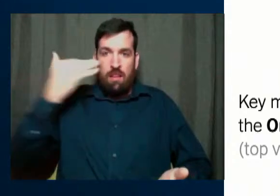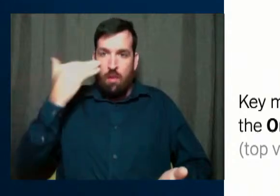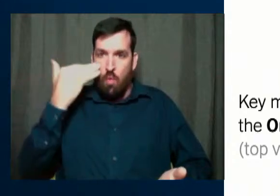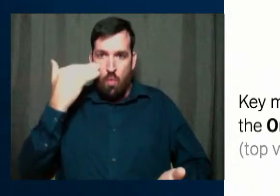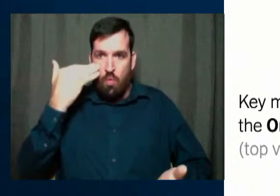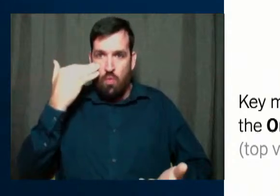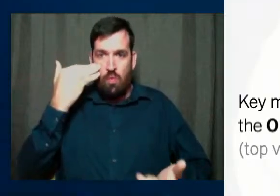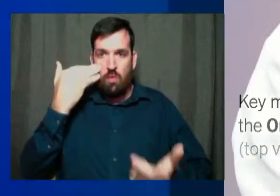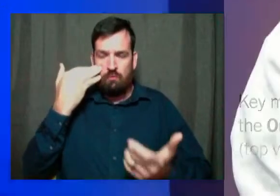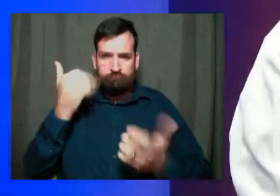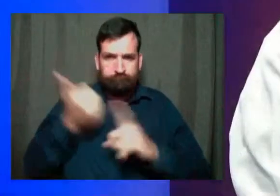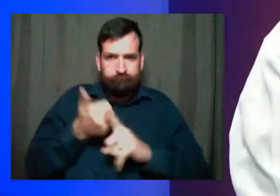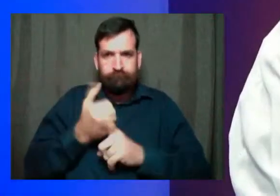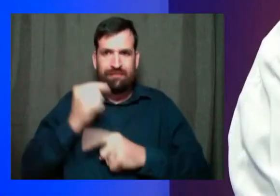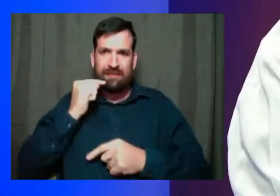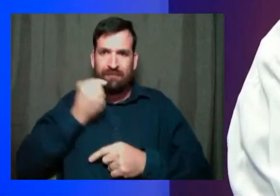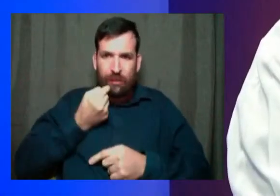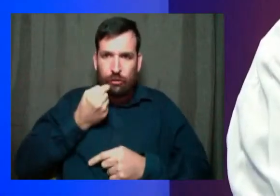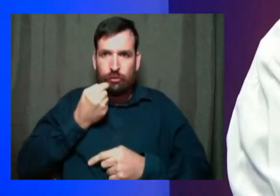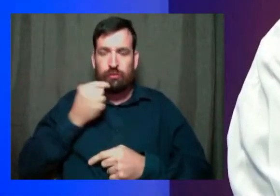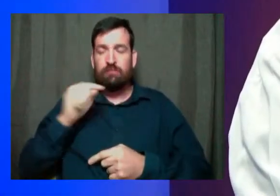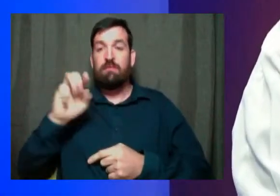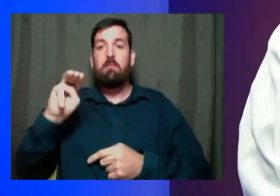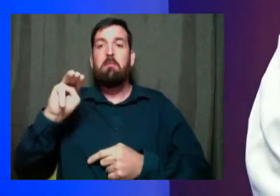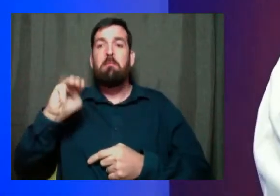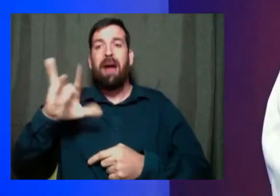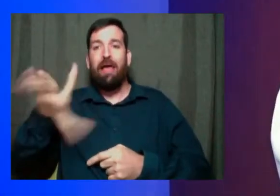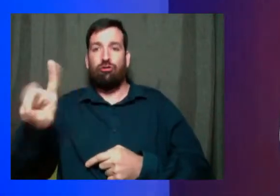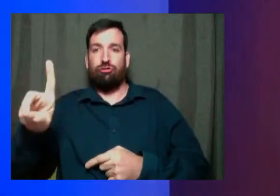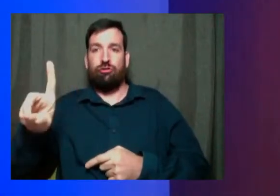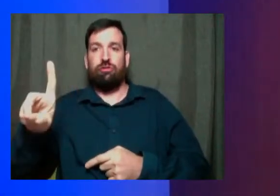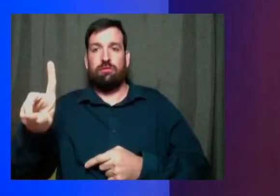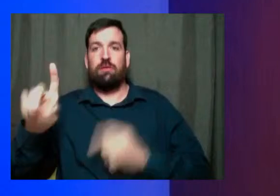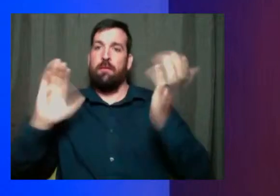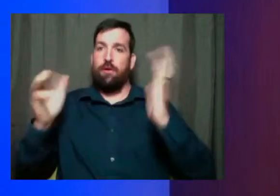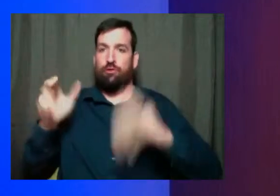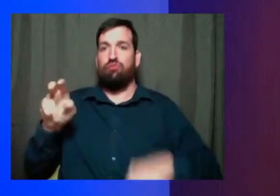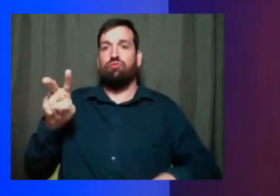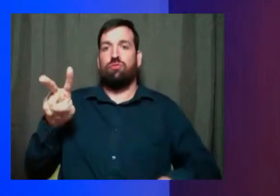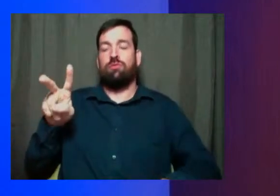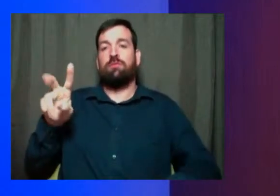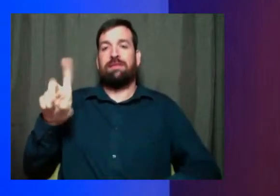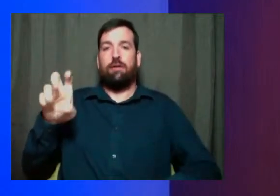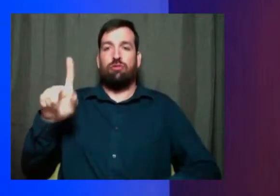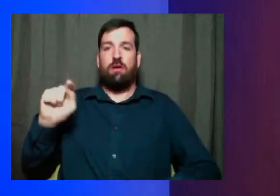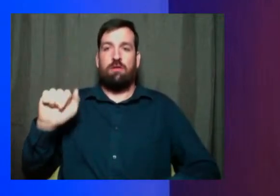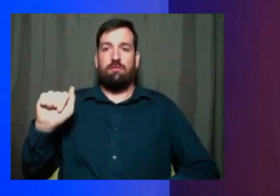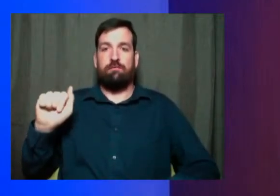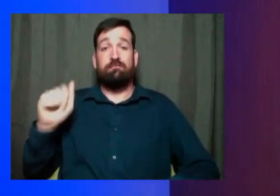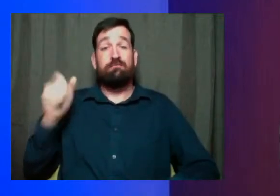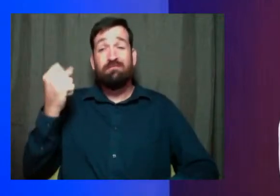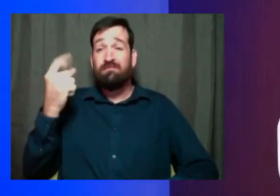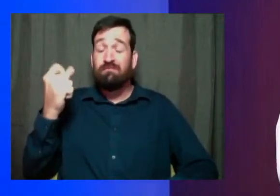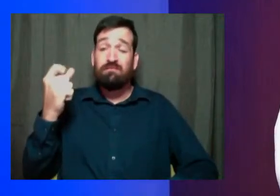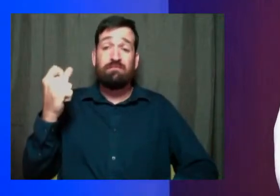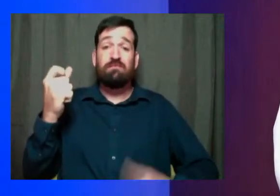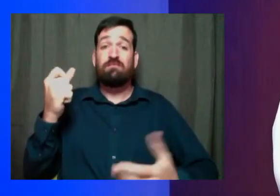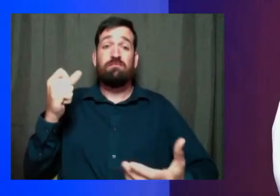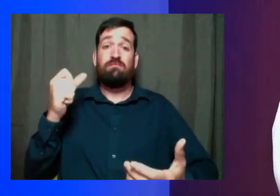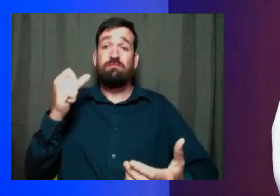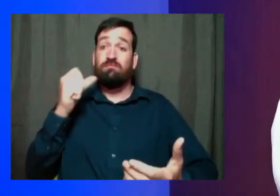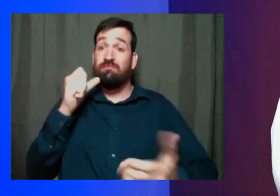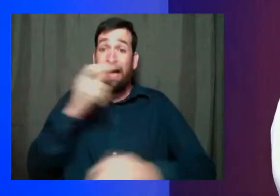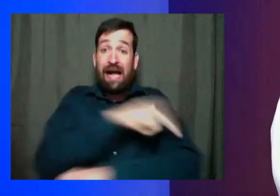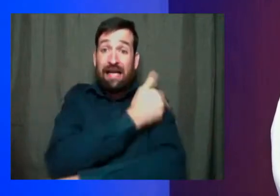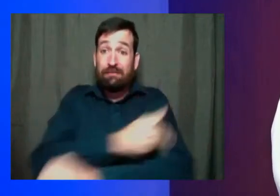what's being reported are milder symptoms. That's true in the Delta variant. It's not caused a spike in hospitalizations